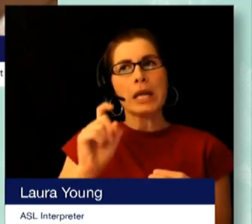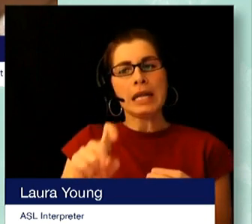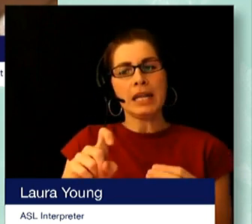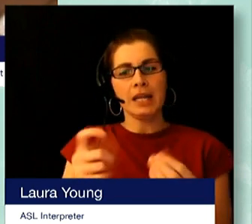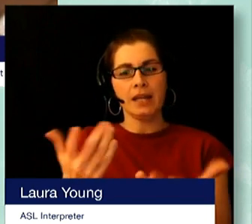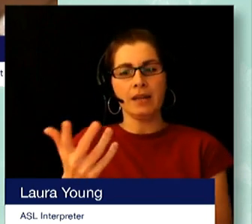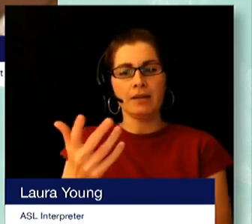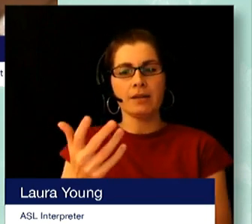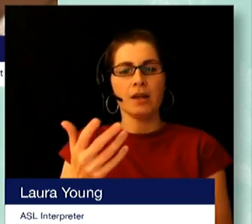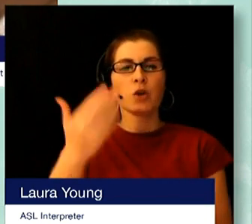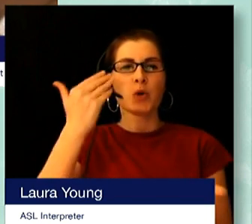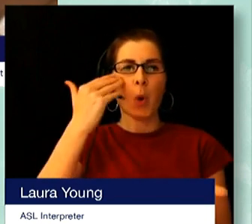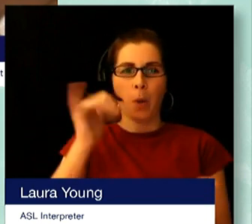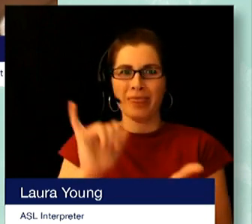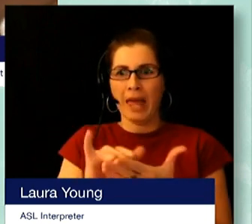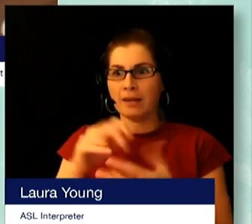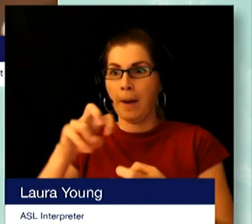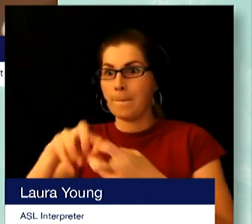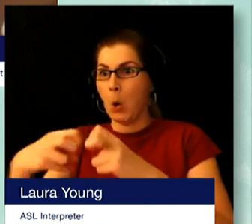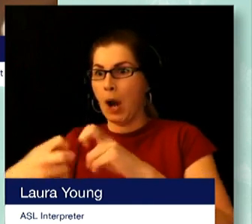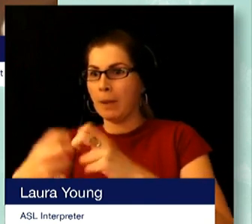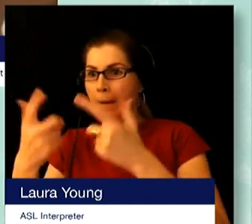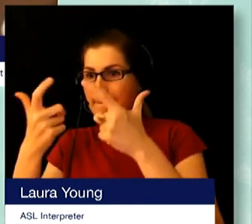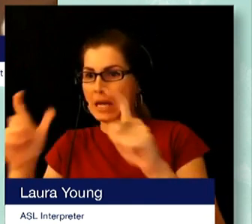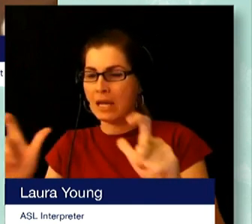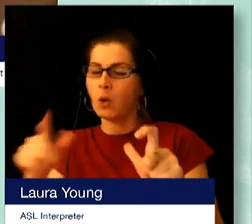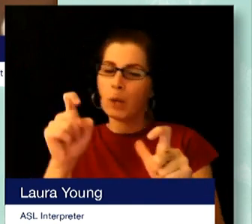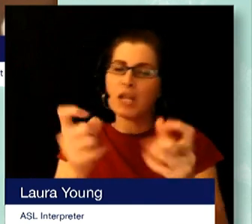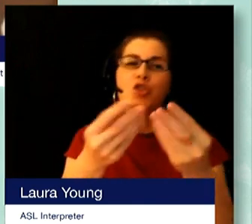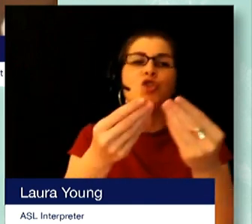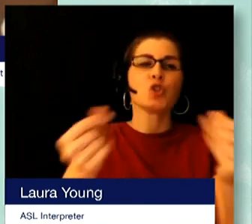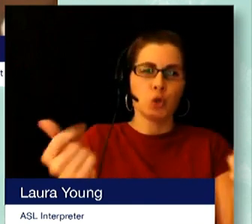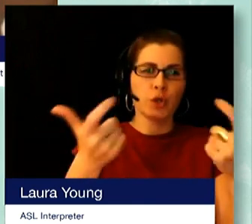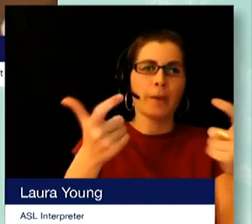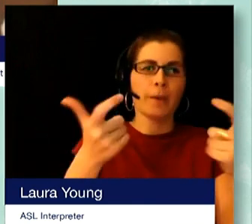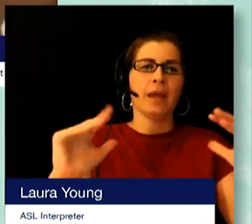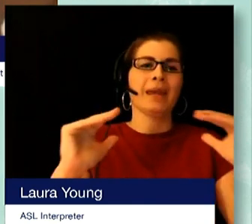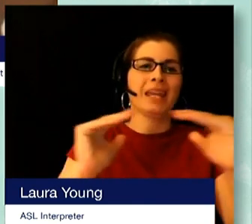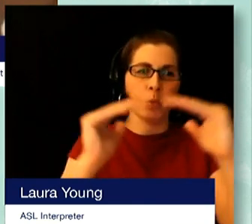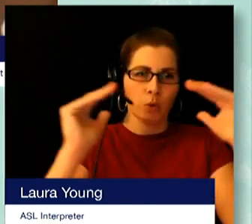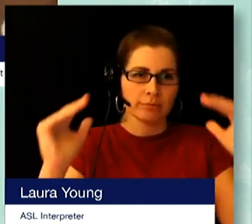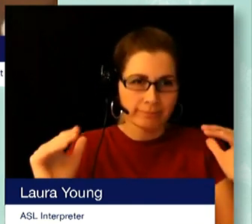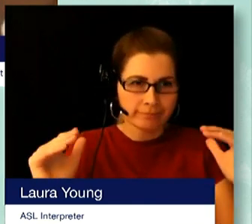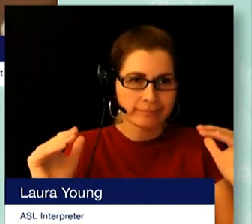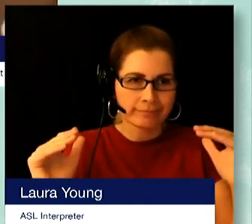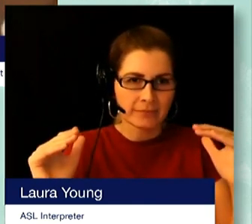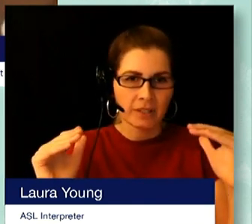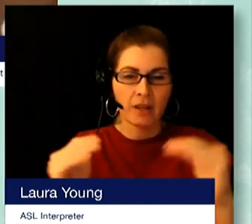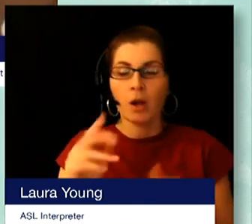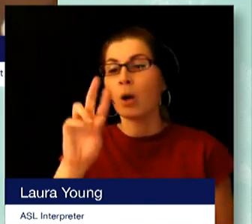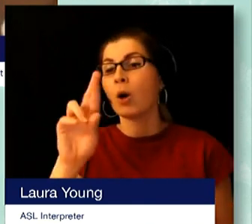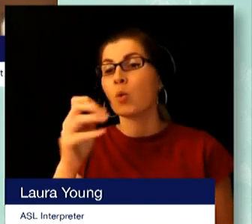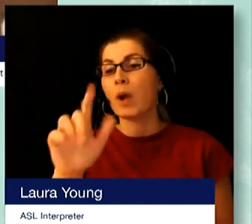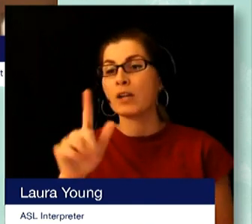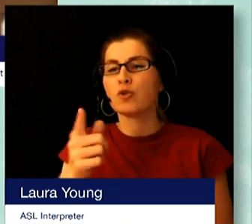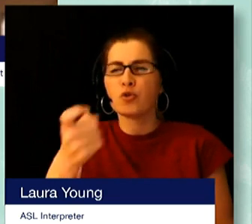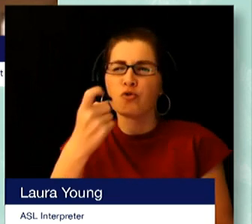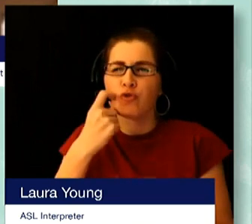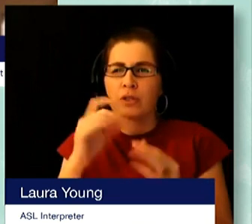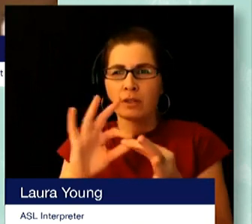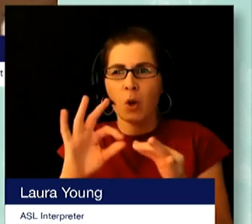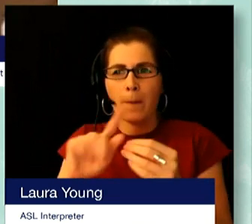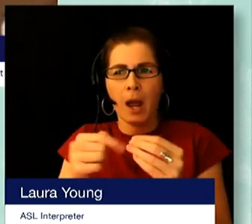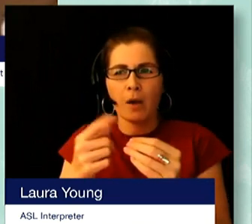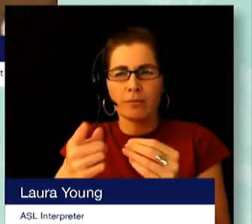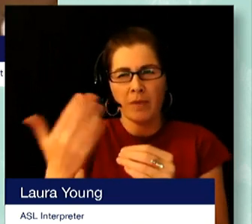magnitude that matches the magnitude of the problem. You know, this is a decades long systemically entrenched problem. The one thing, Rachel, that you talked about earlier, and